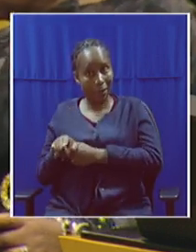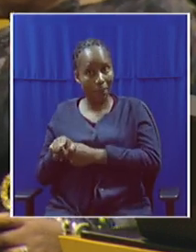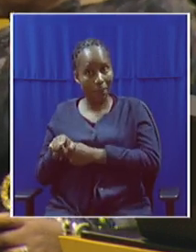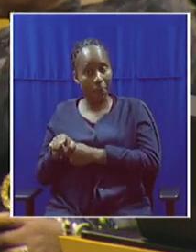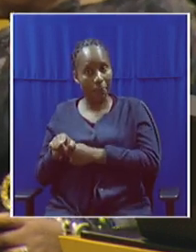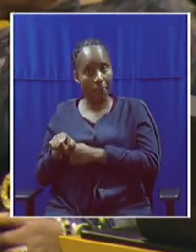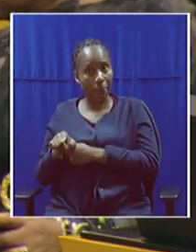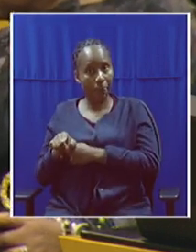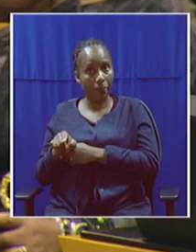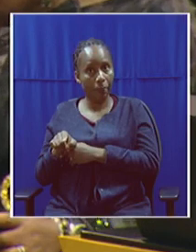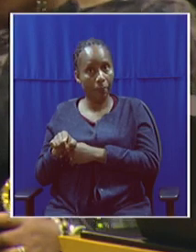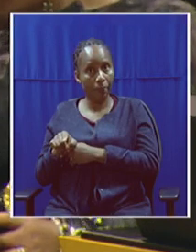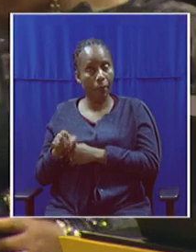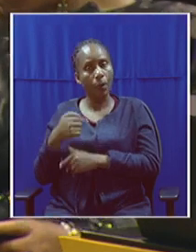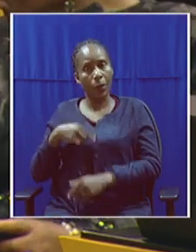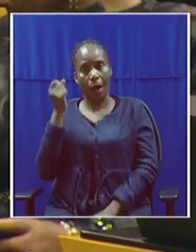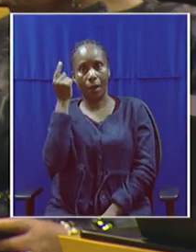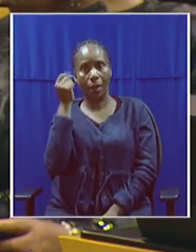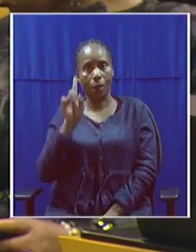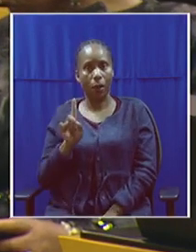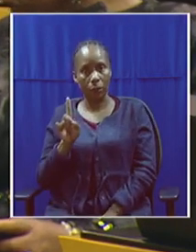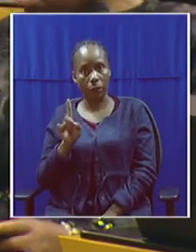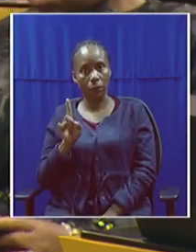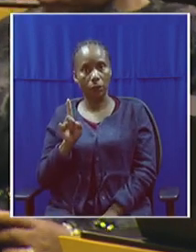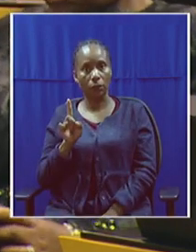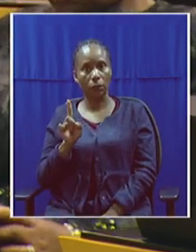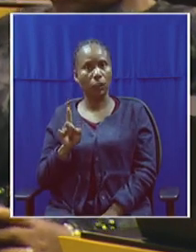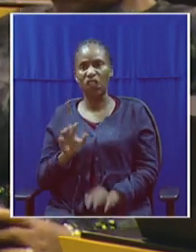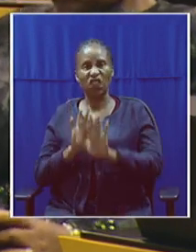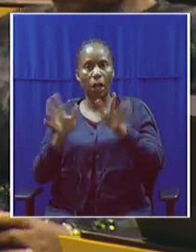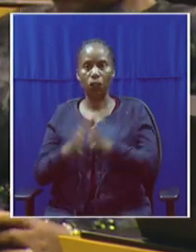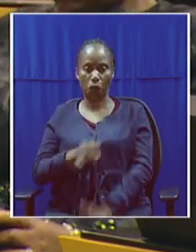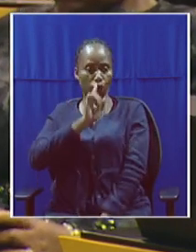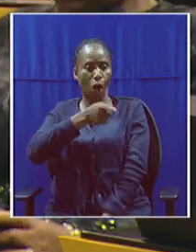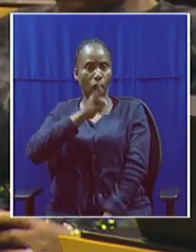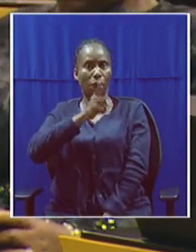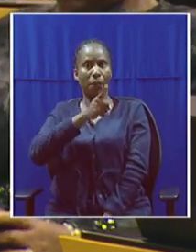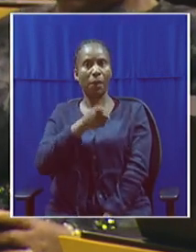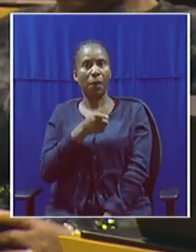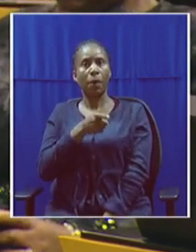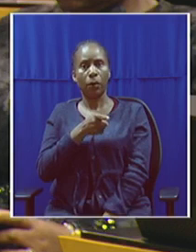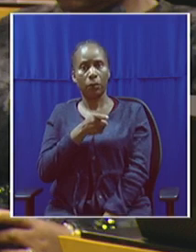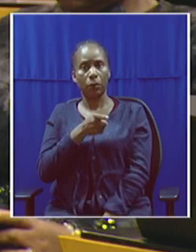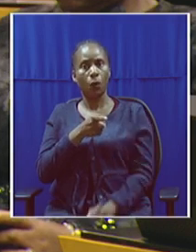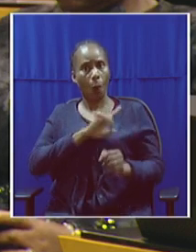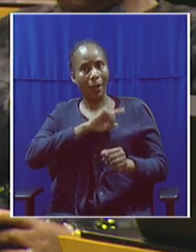case we understand that we can't just give instructions in a constitutional